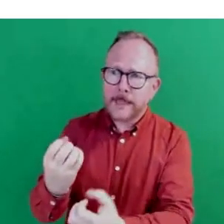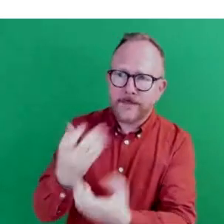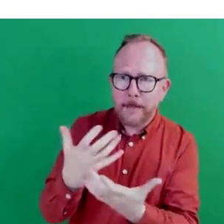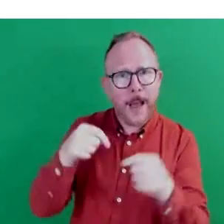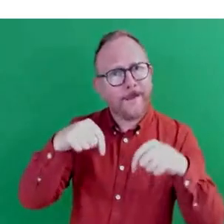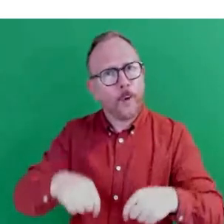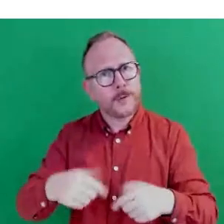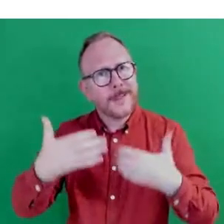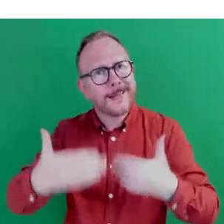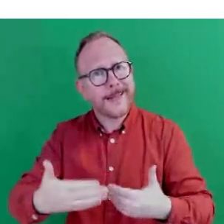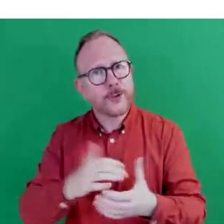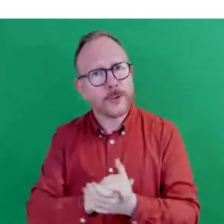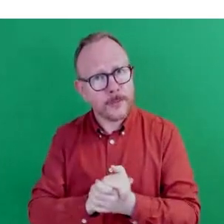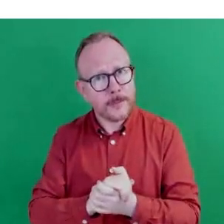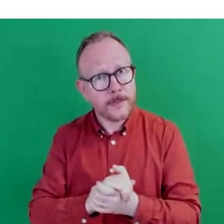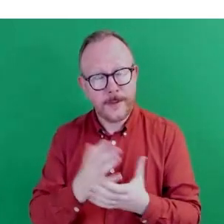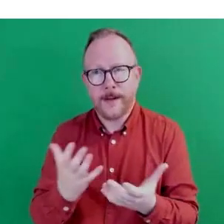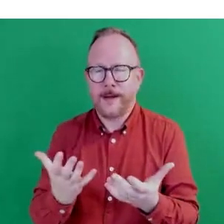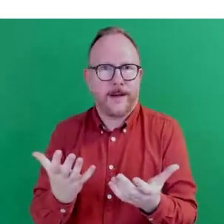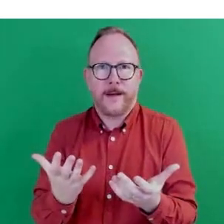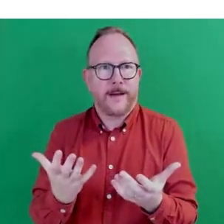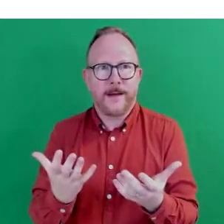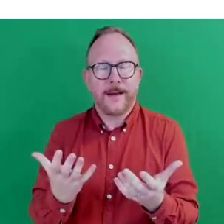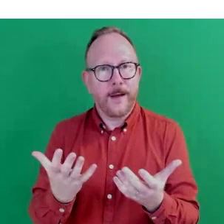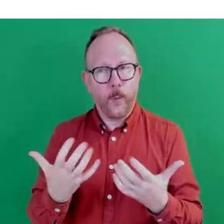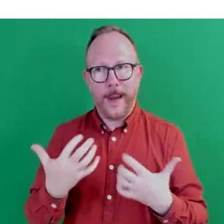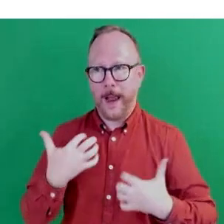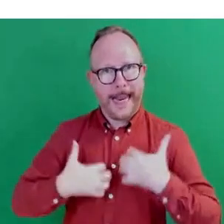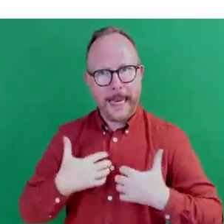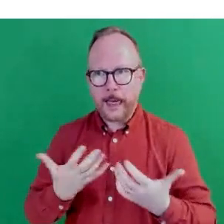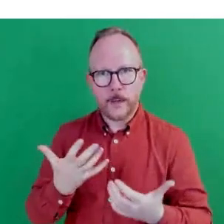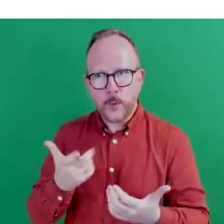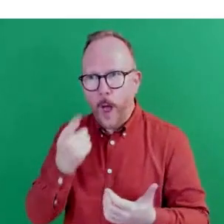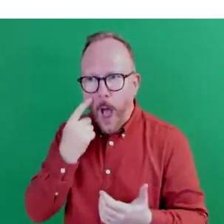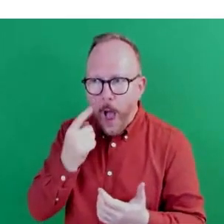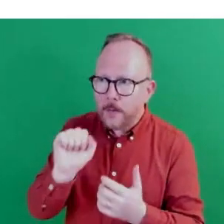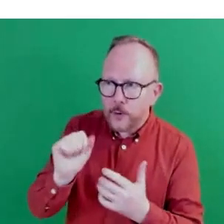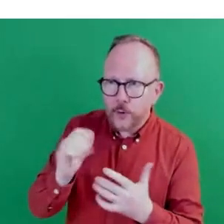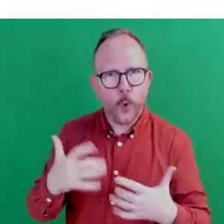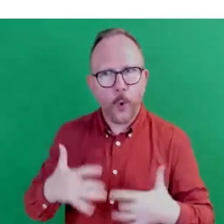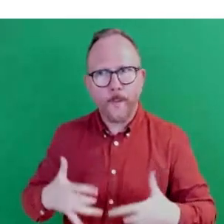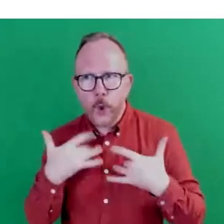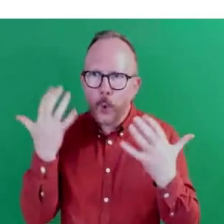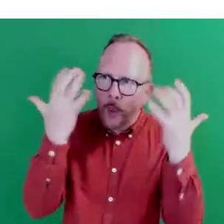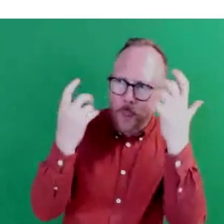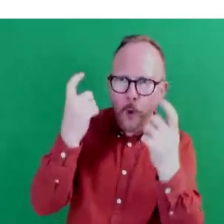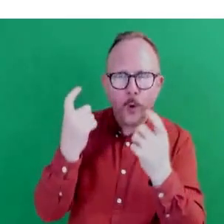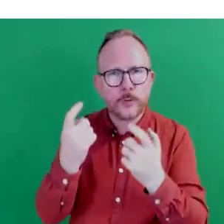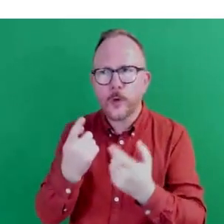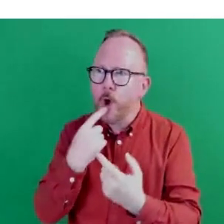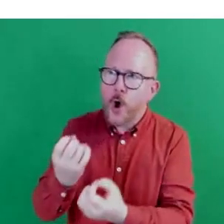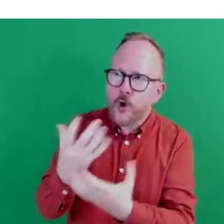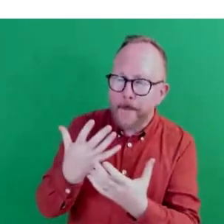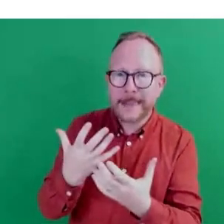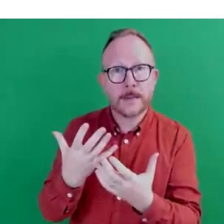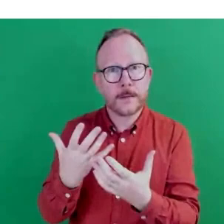afternoon. We're really keen to take into account your thoughts and comments in planning future